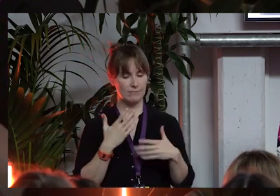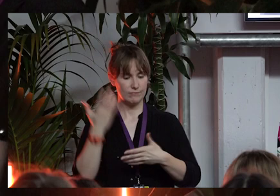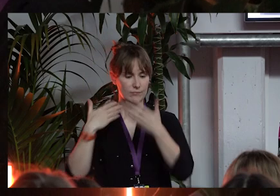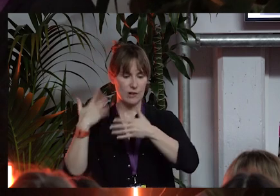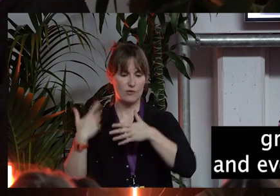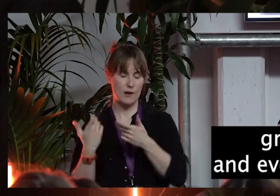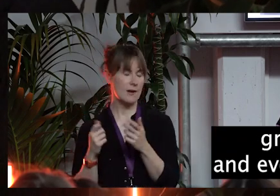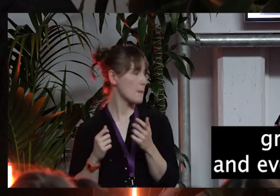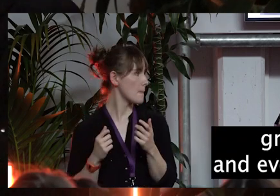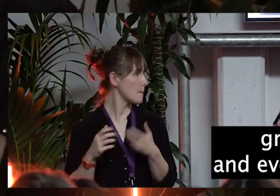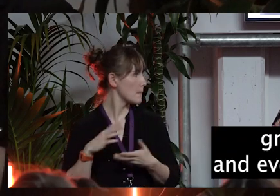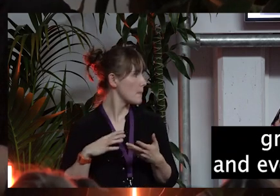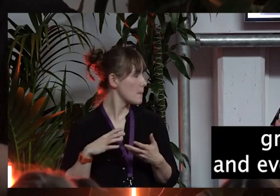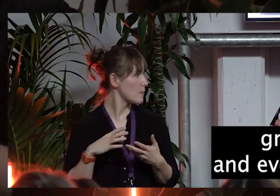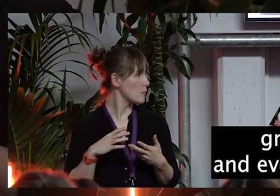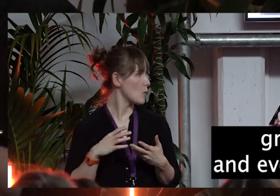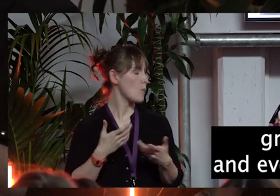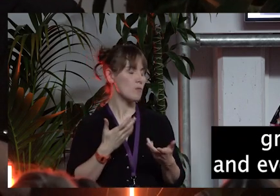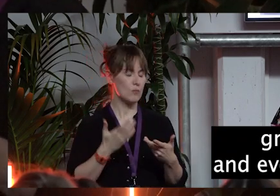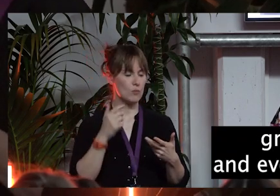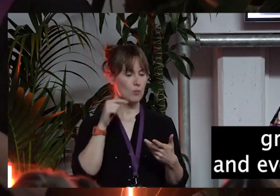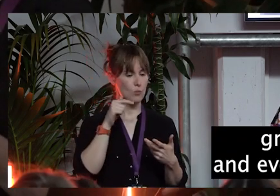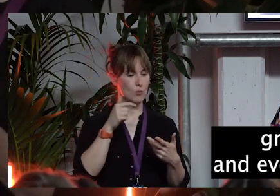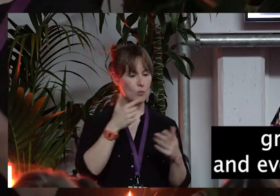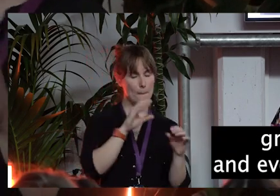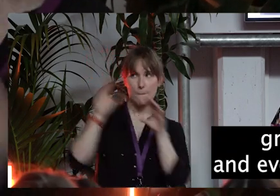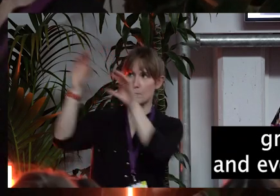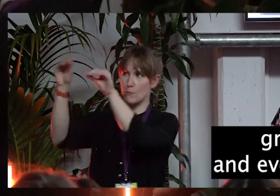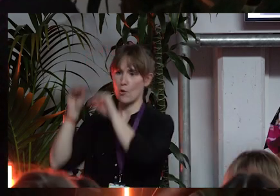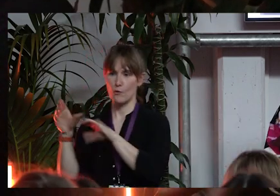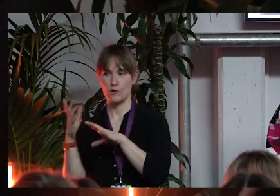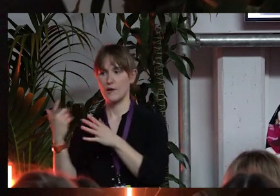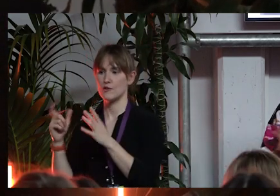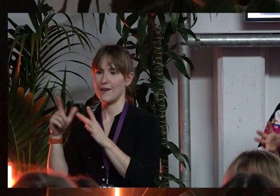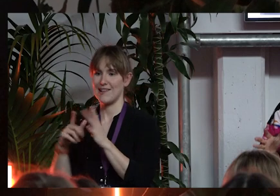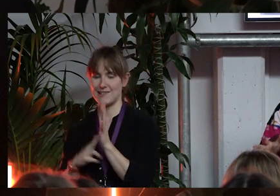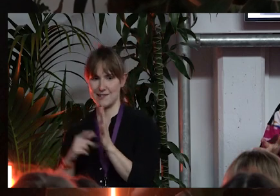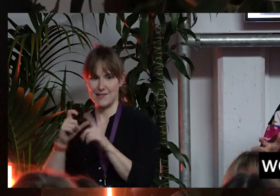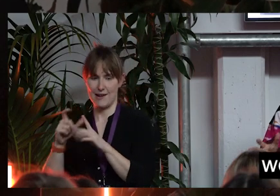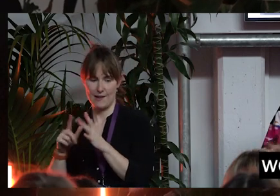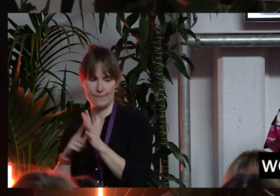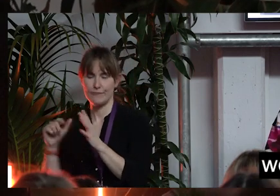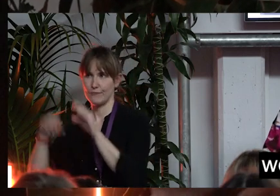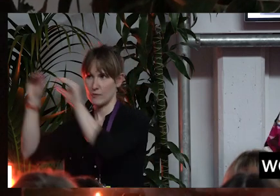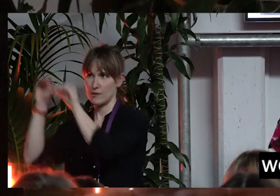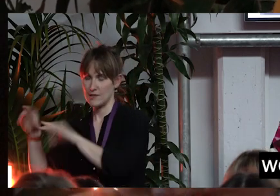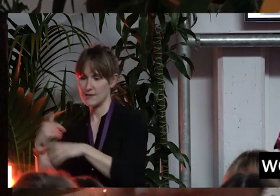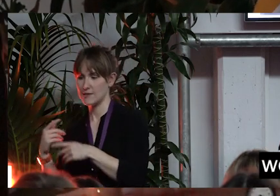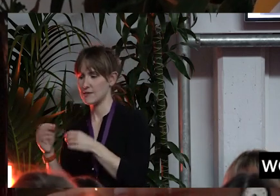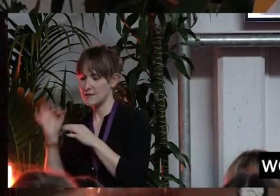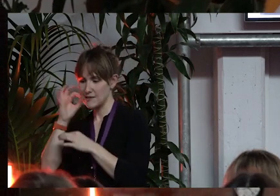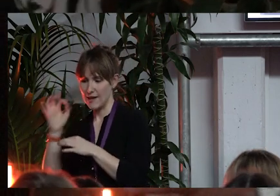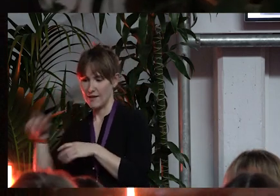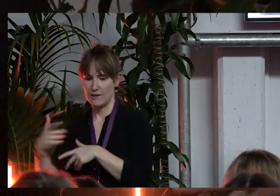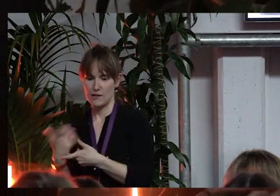We started to grow tea plantations out there. And even though slavery was abolished, these tea plantations were run exactly like a